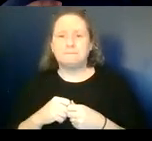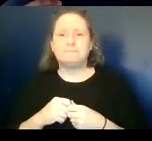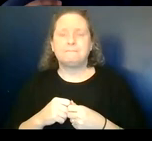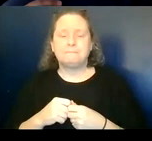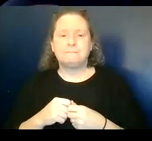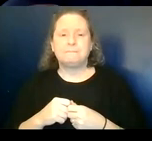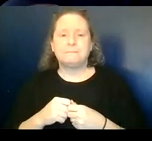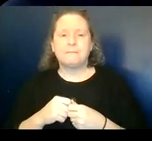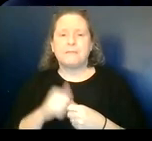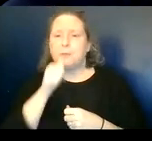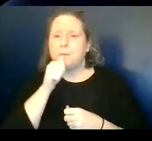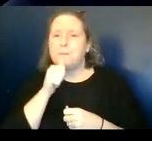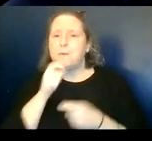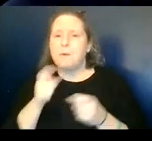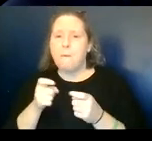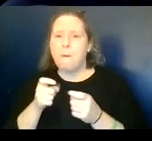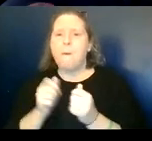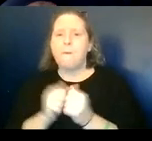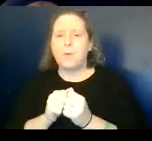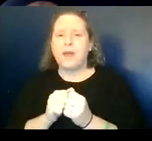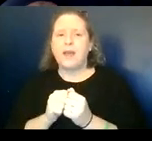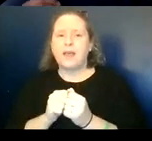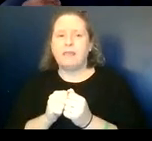in coping with